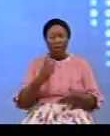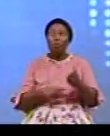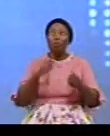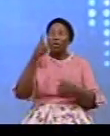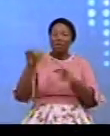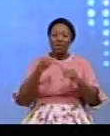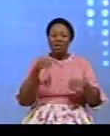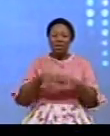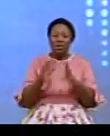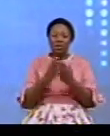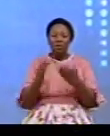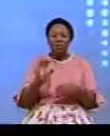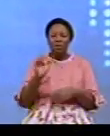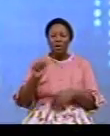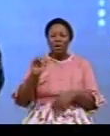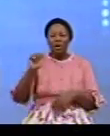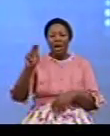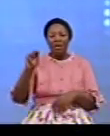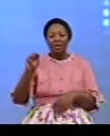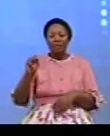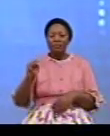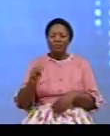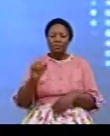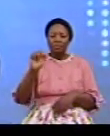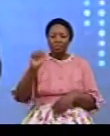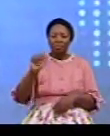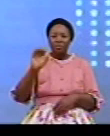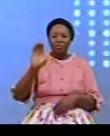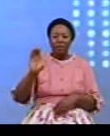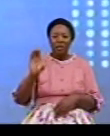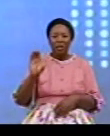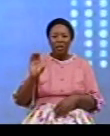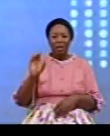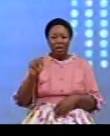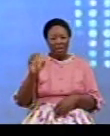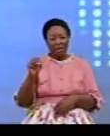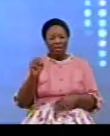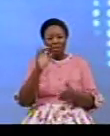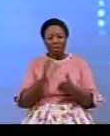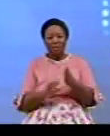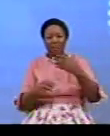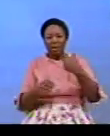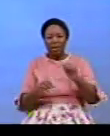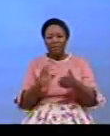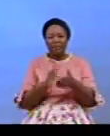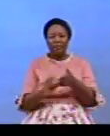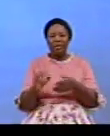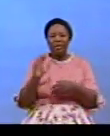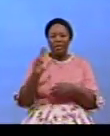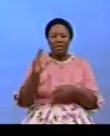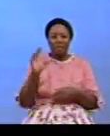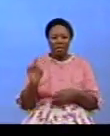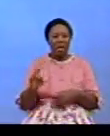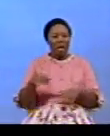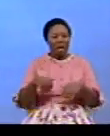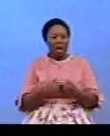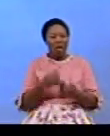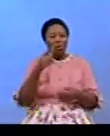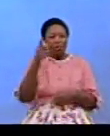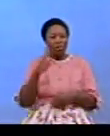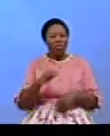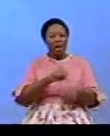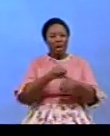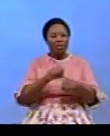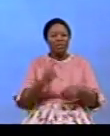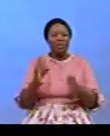to everyone grass in the field. Your time has come. Miracle of